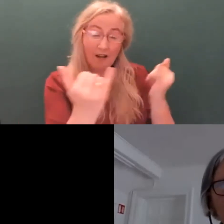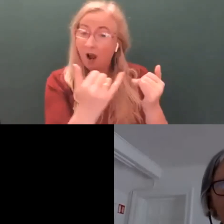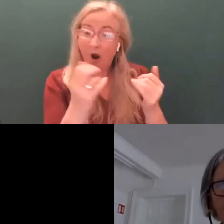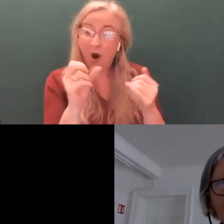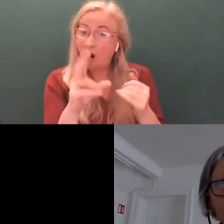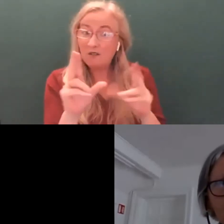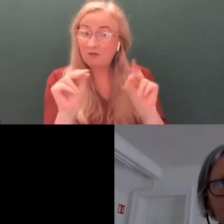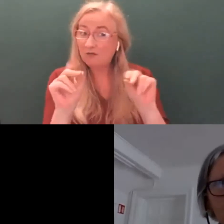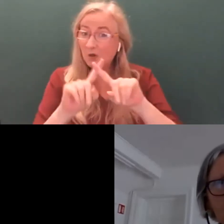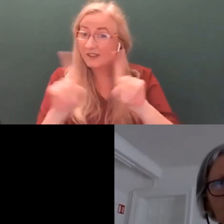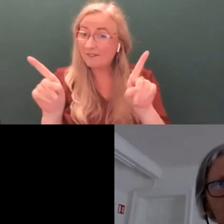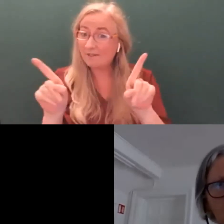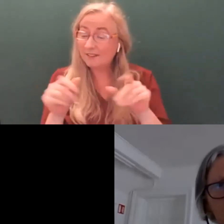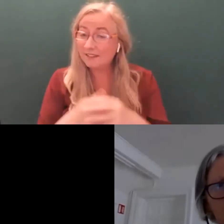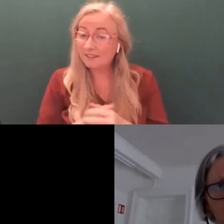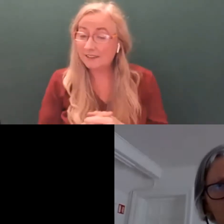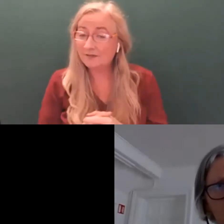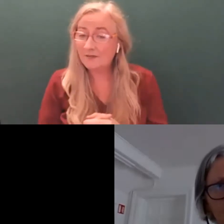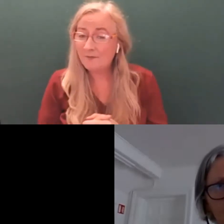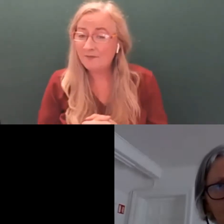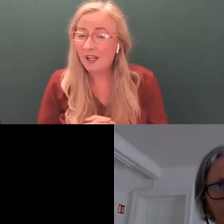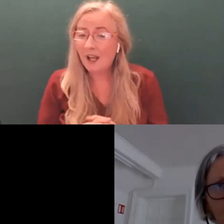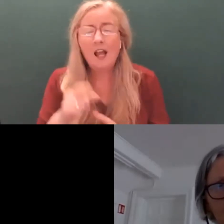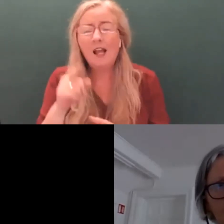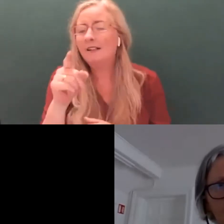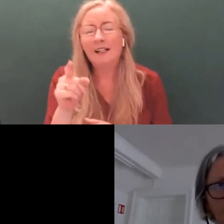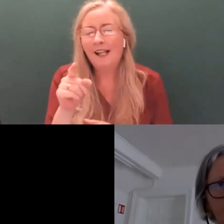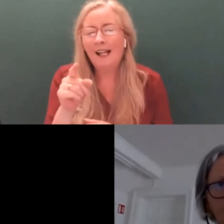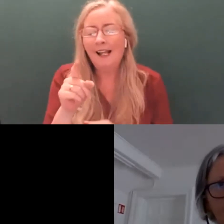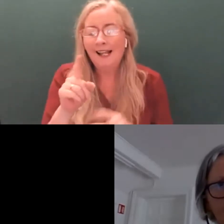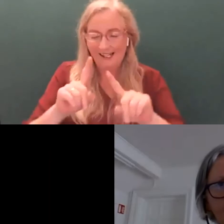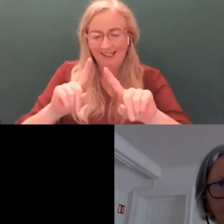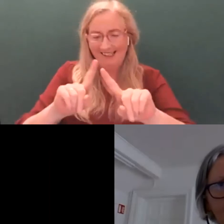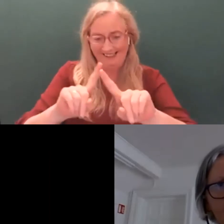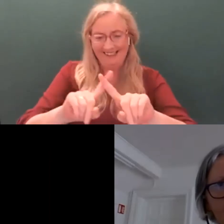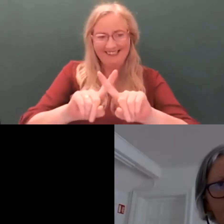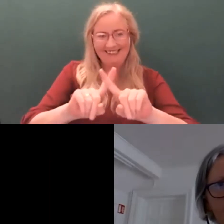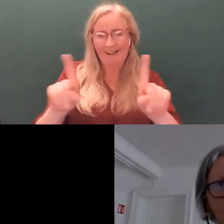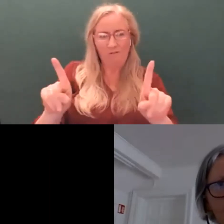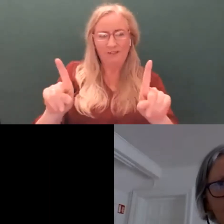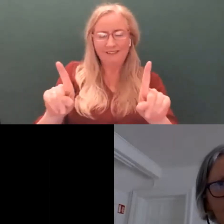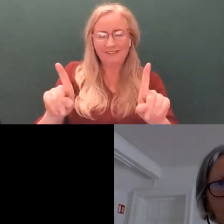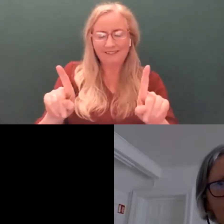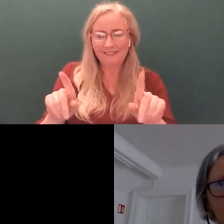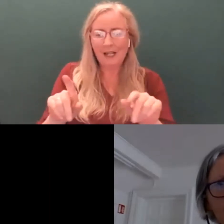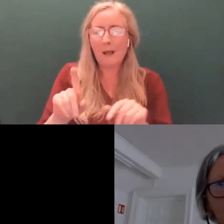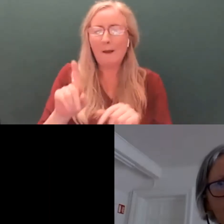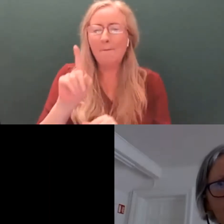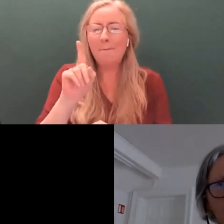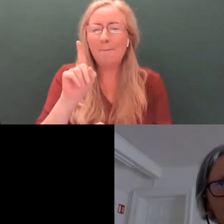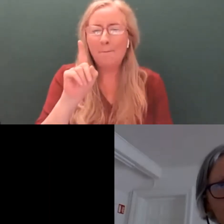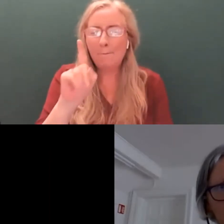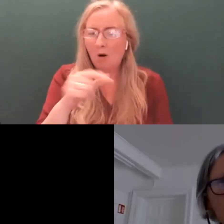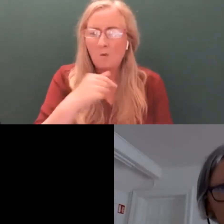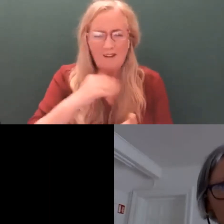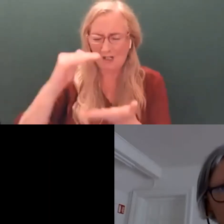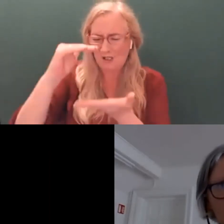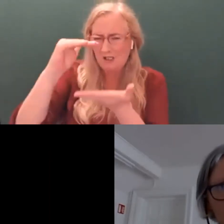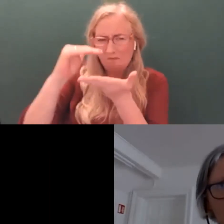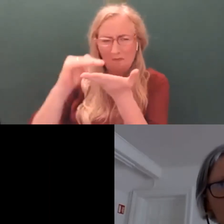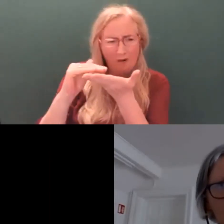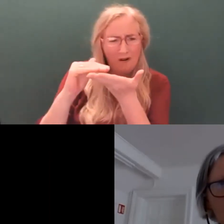different? It was different, but no, we did it. I mean, we run on a very small budget